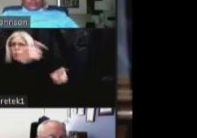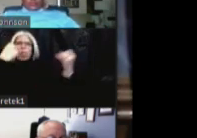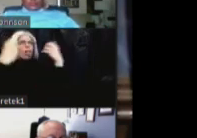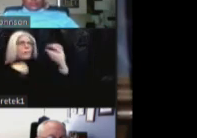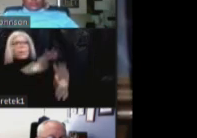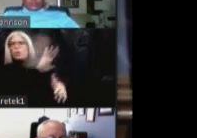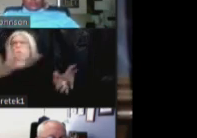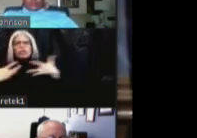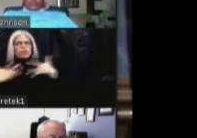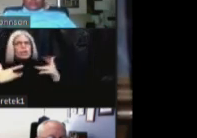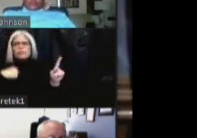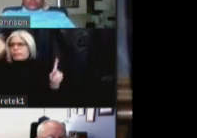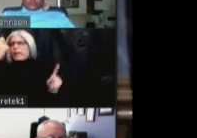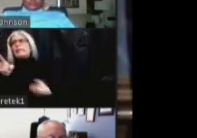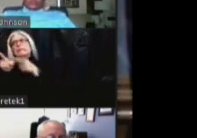and